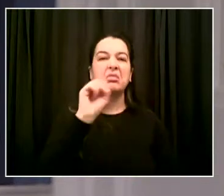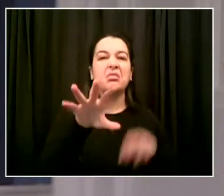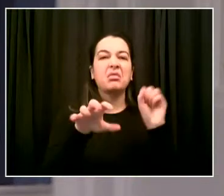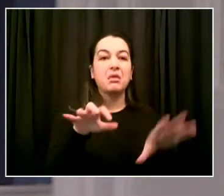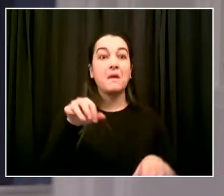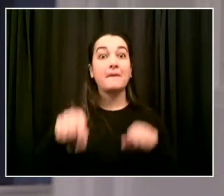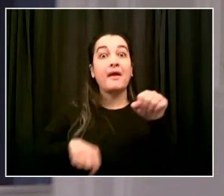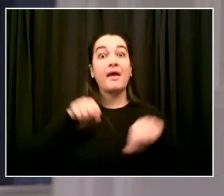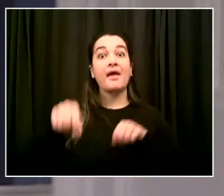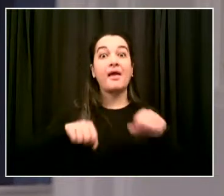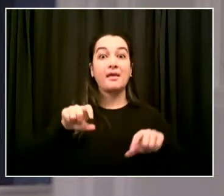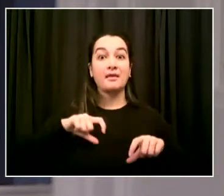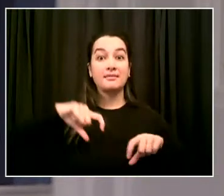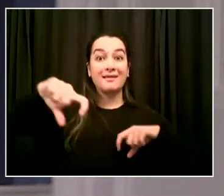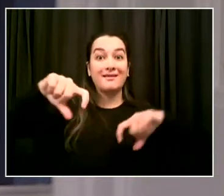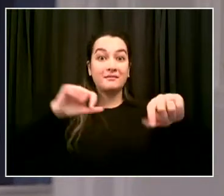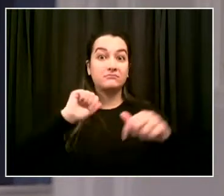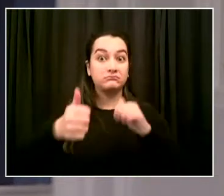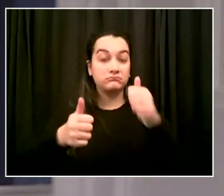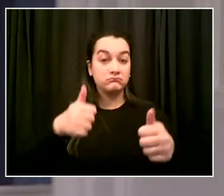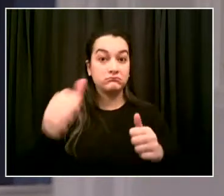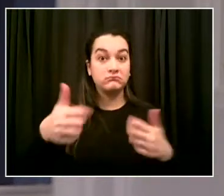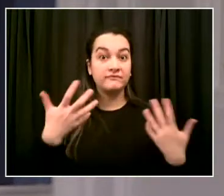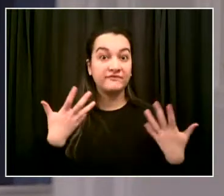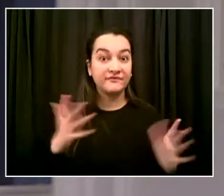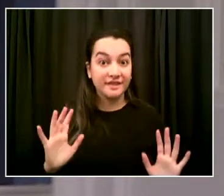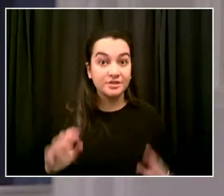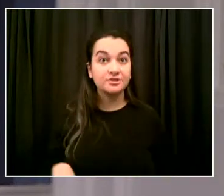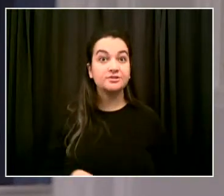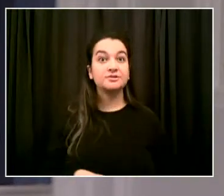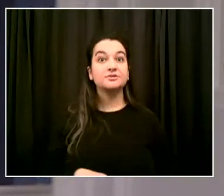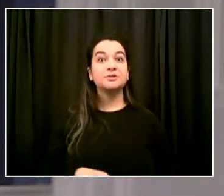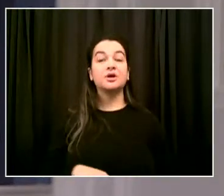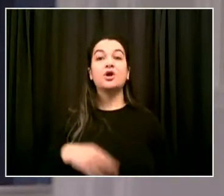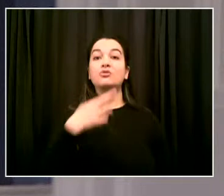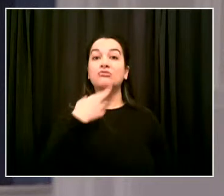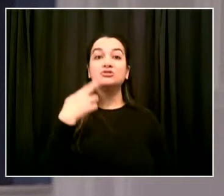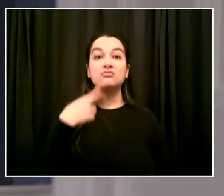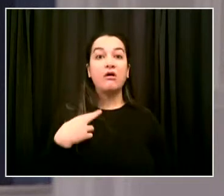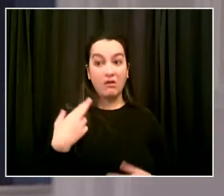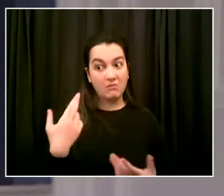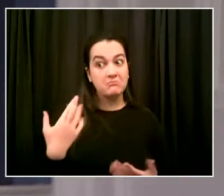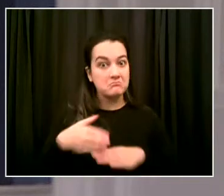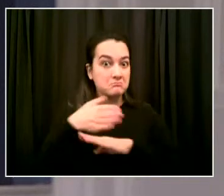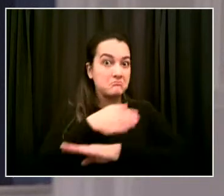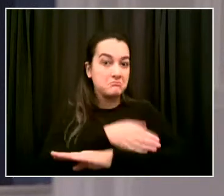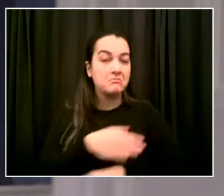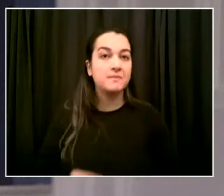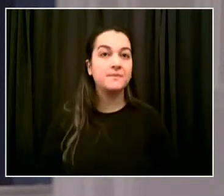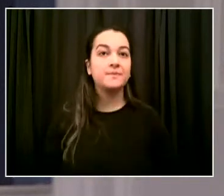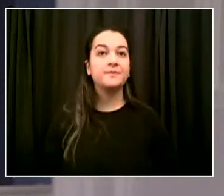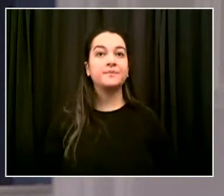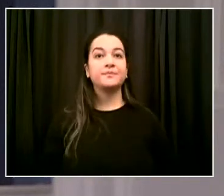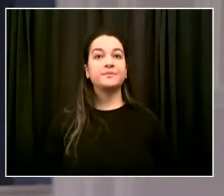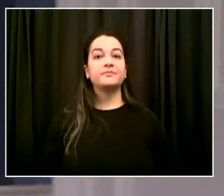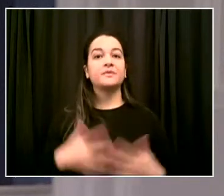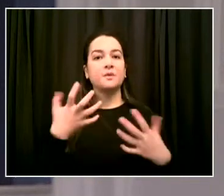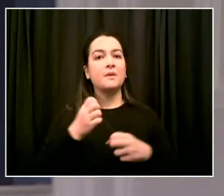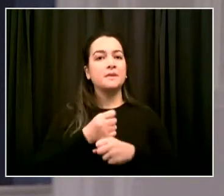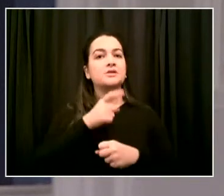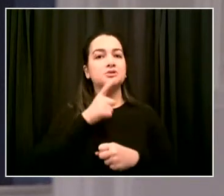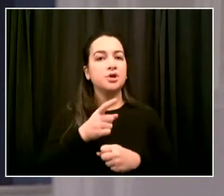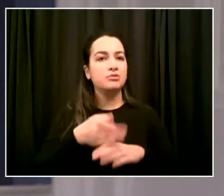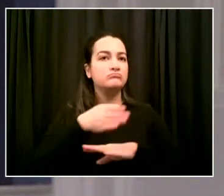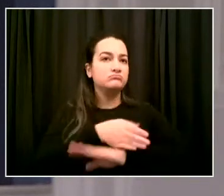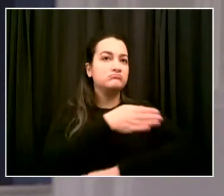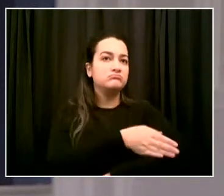working tirelessly to deliver on a promise of a fairer and better city. Today's plan to install another 10,000 bike racks across the city sends a